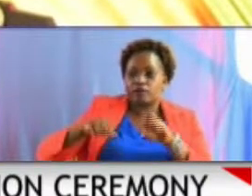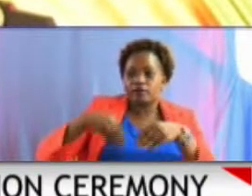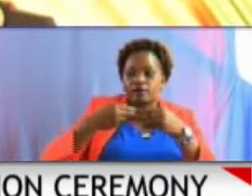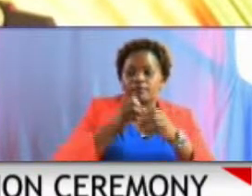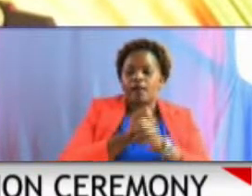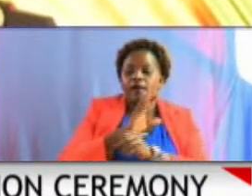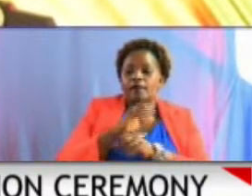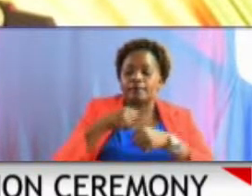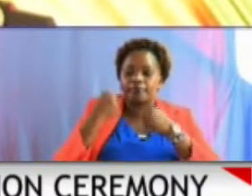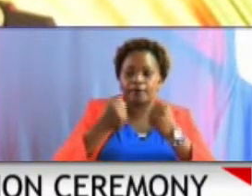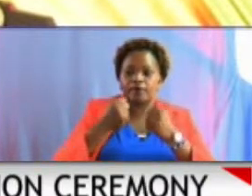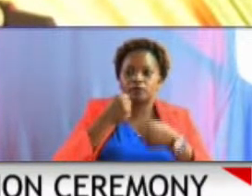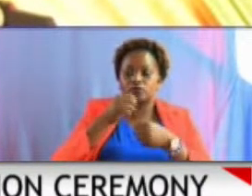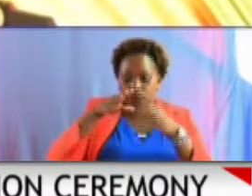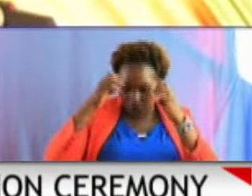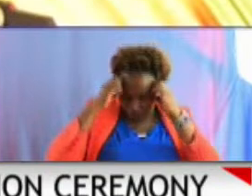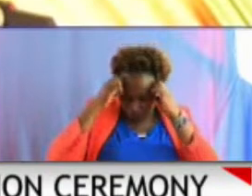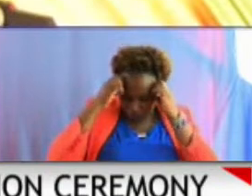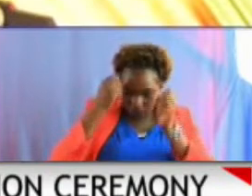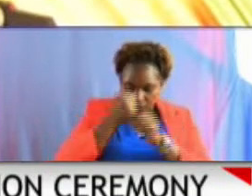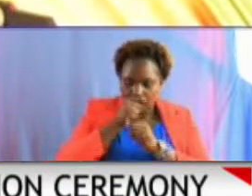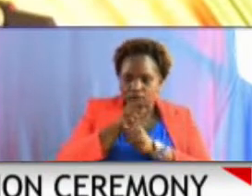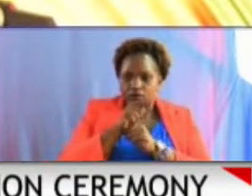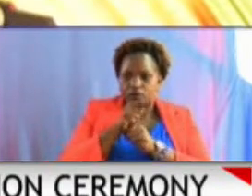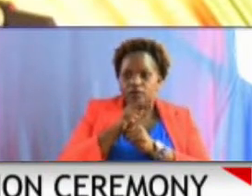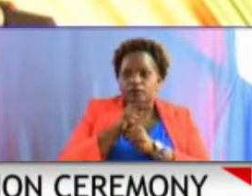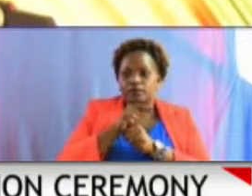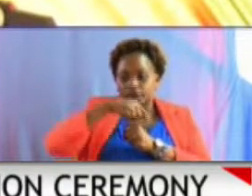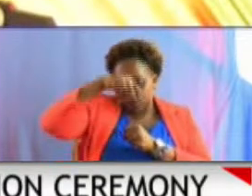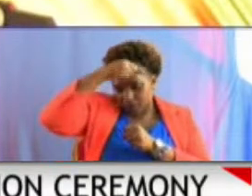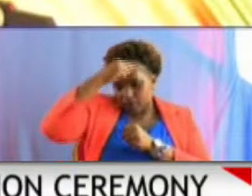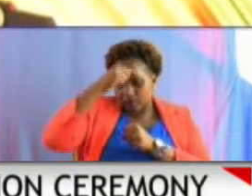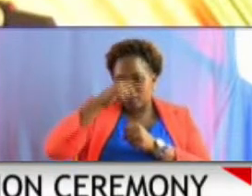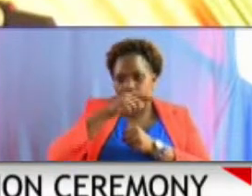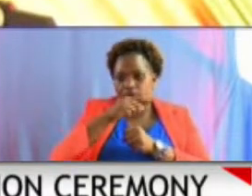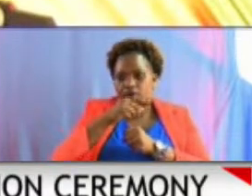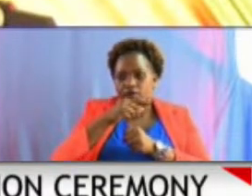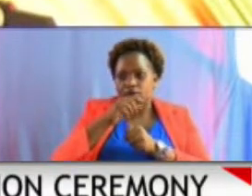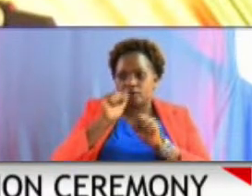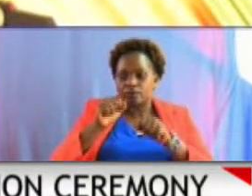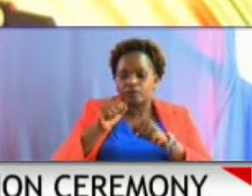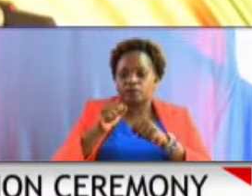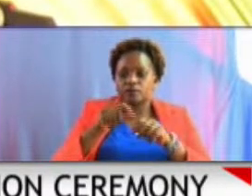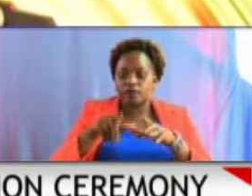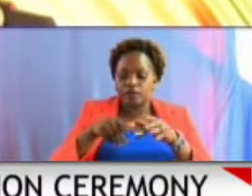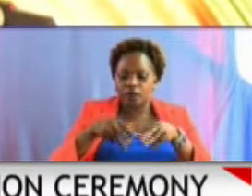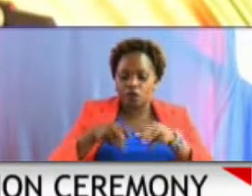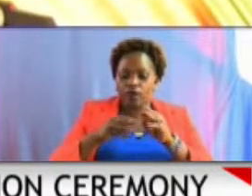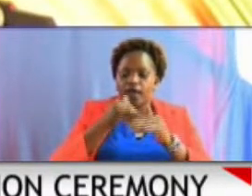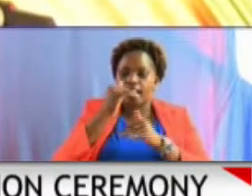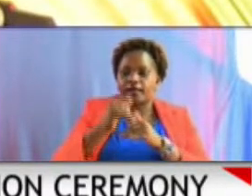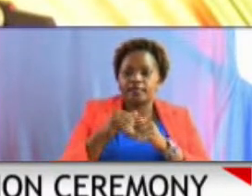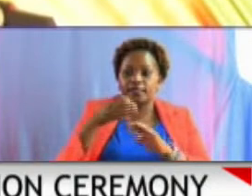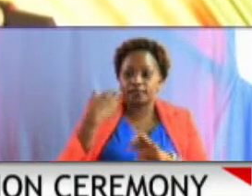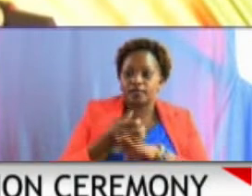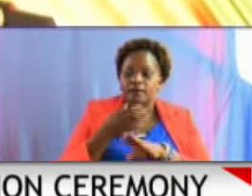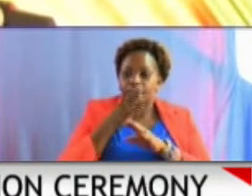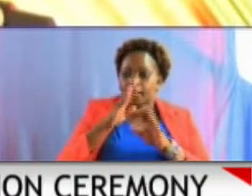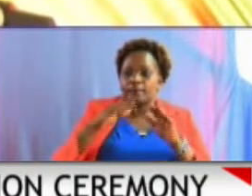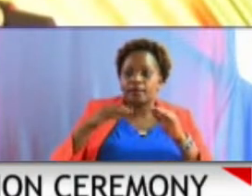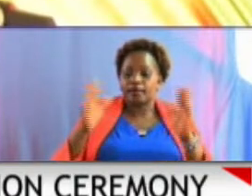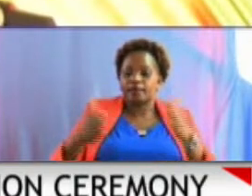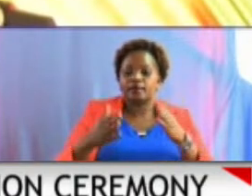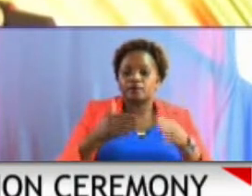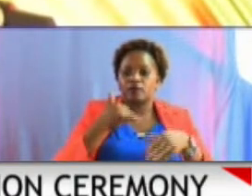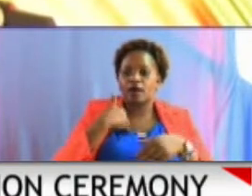to read and to do all that appertains to your degrees. The road ahead is likely to be tough, but be encouraged that you have